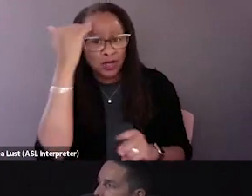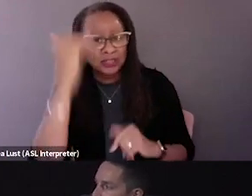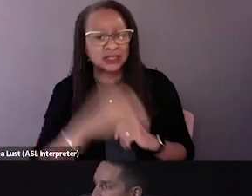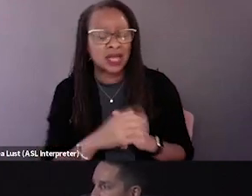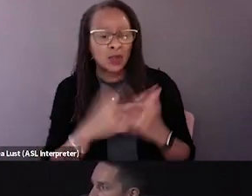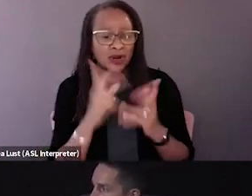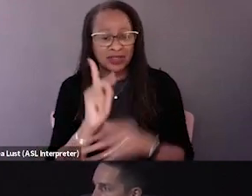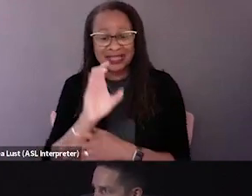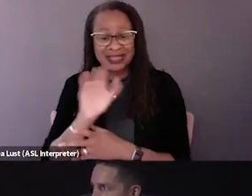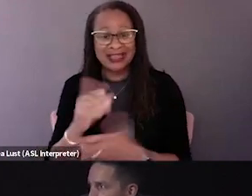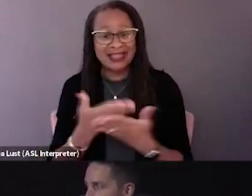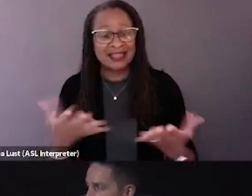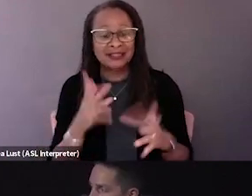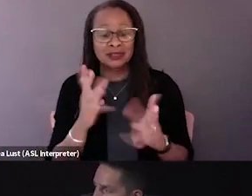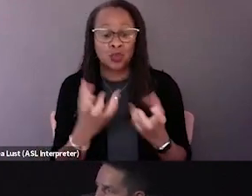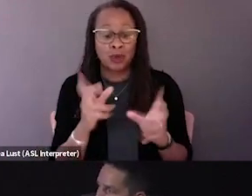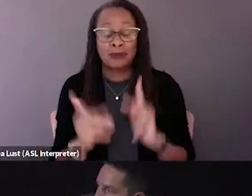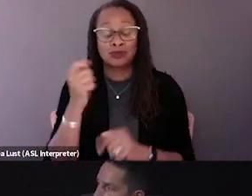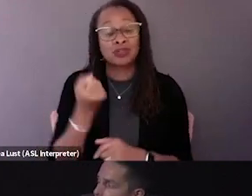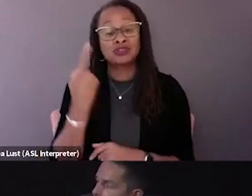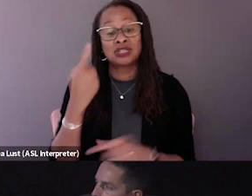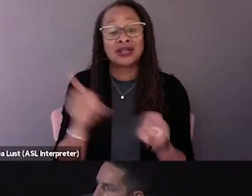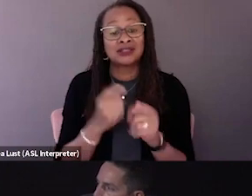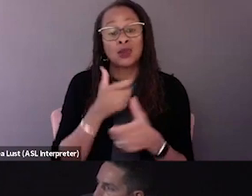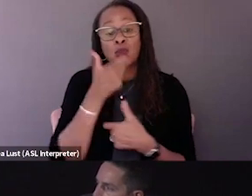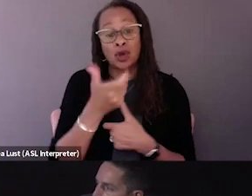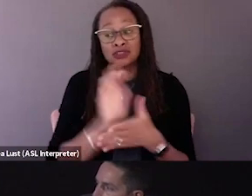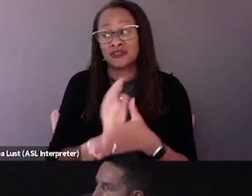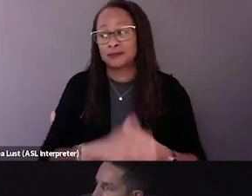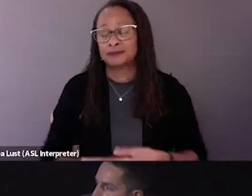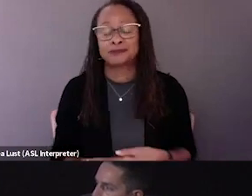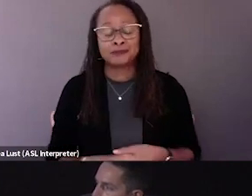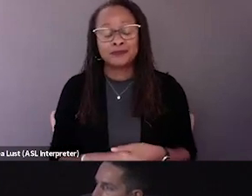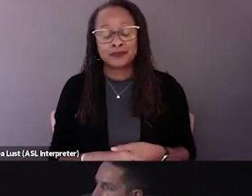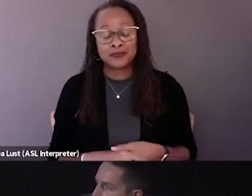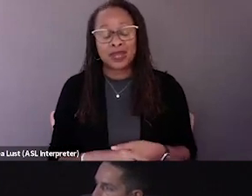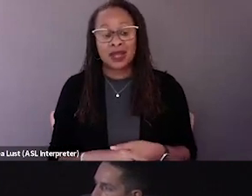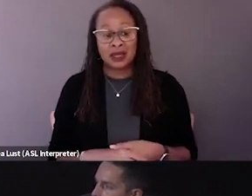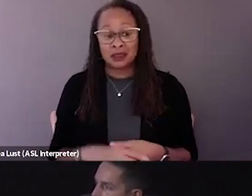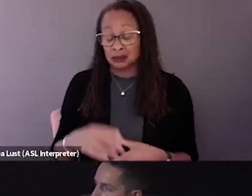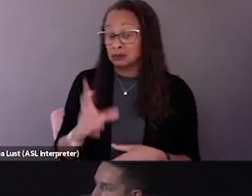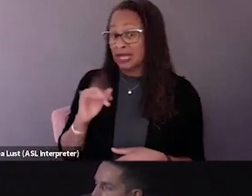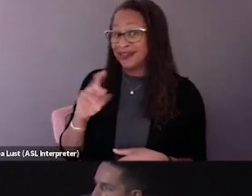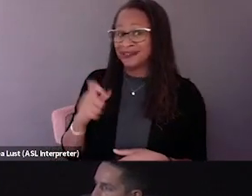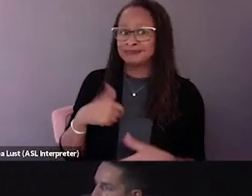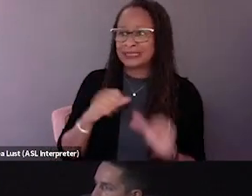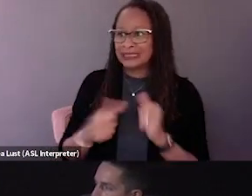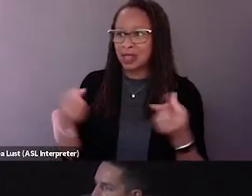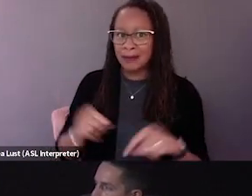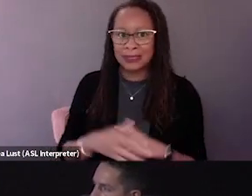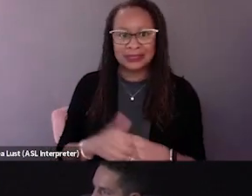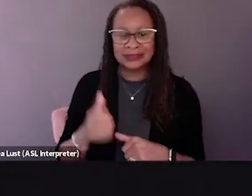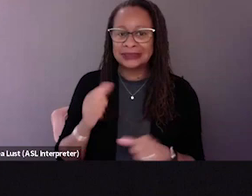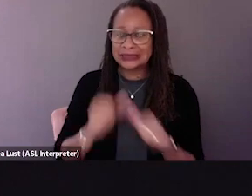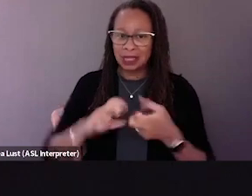What are the key things that you want people to take away as they watch this film? That this is still an epidemic, right? That this is still happening,